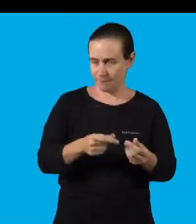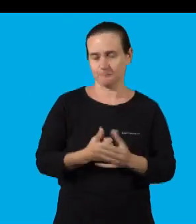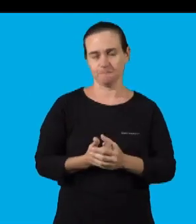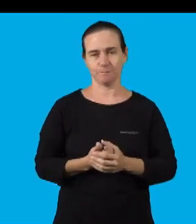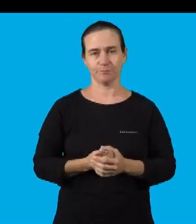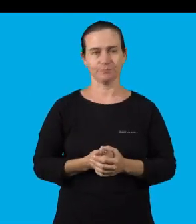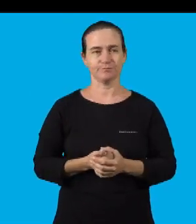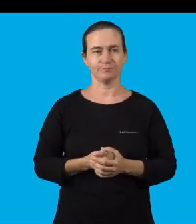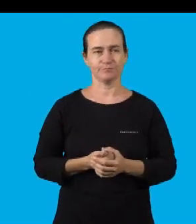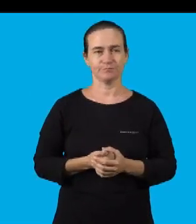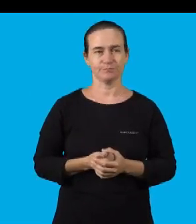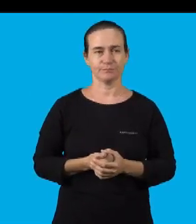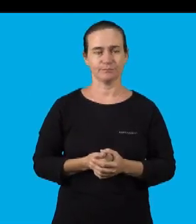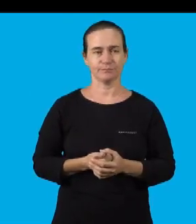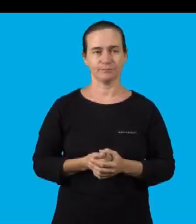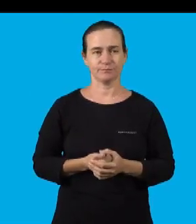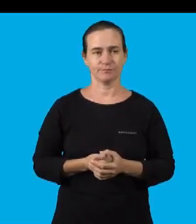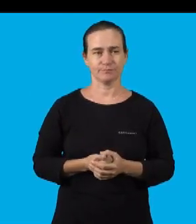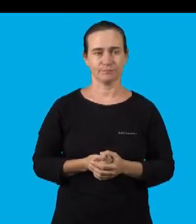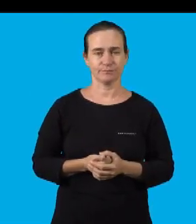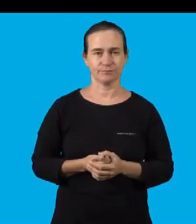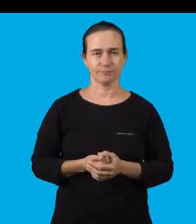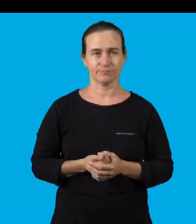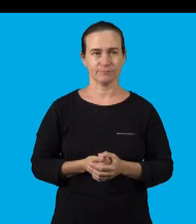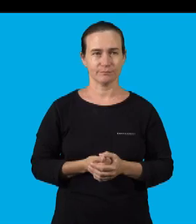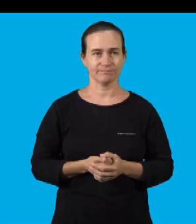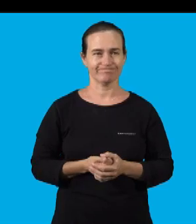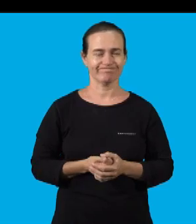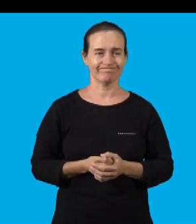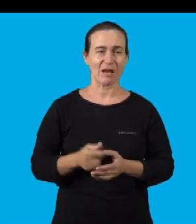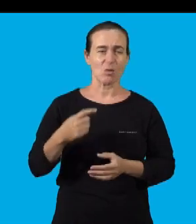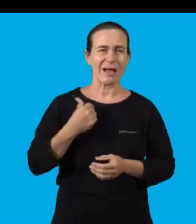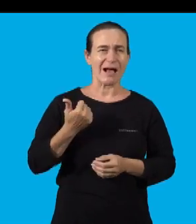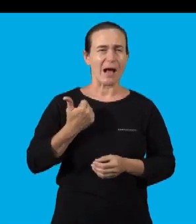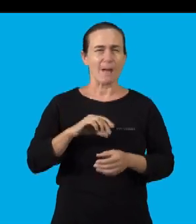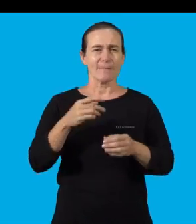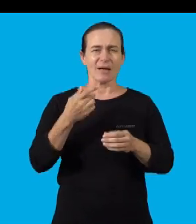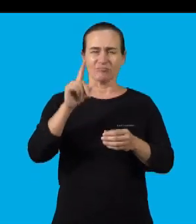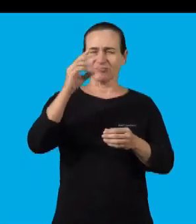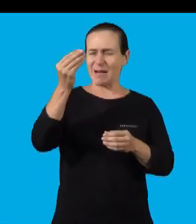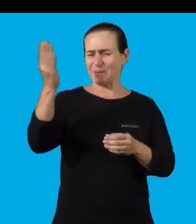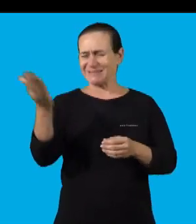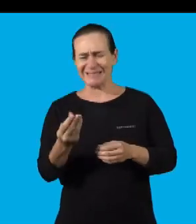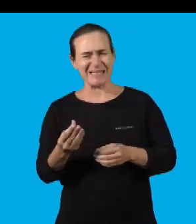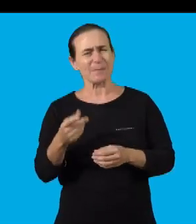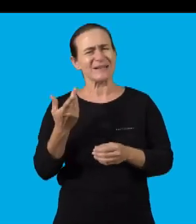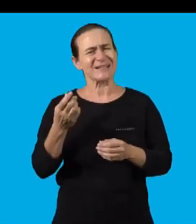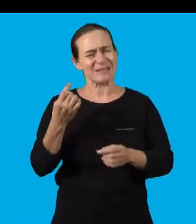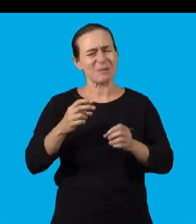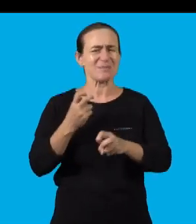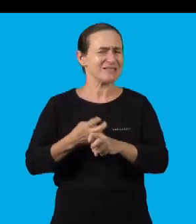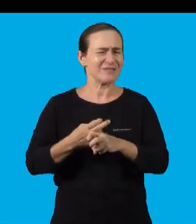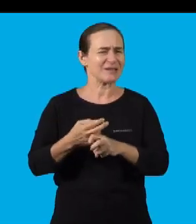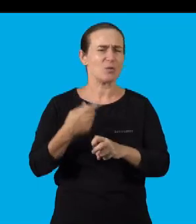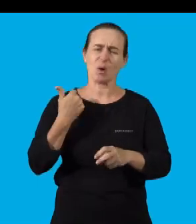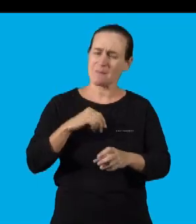values simultaneously. We can start by simplifying this first equation there, and because we don't want to work with fractions, although in some cases you